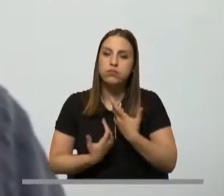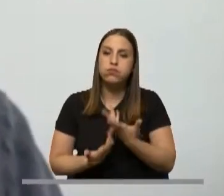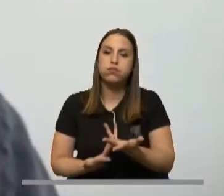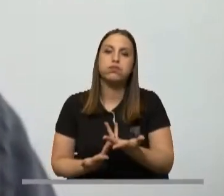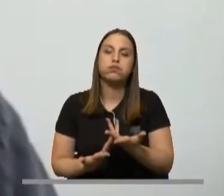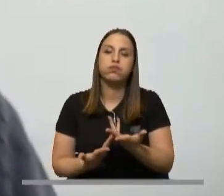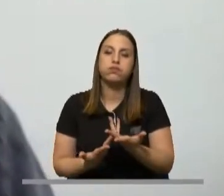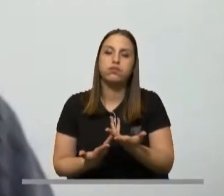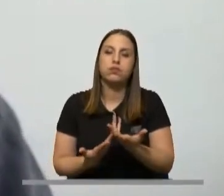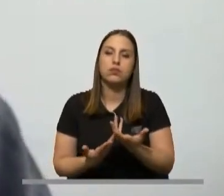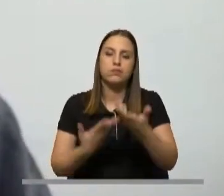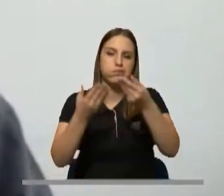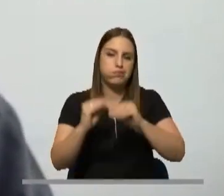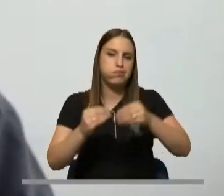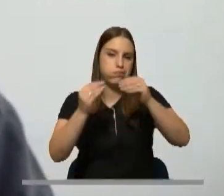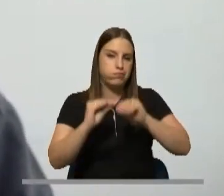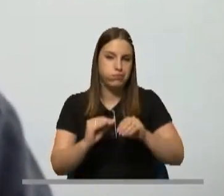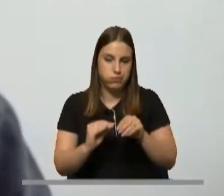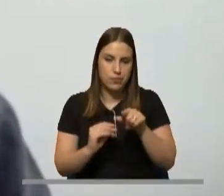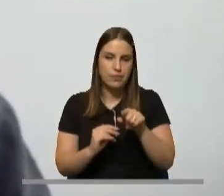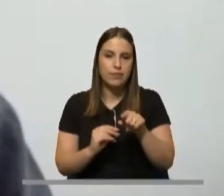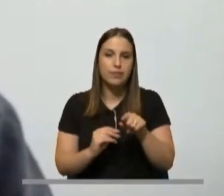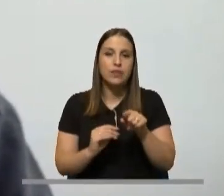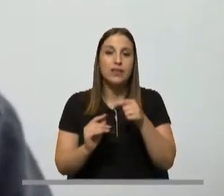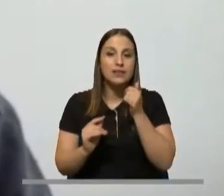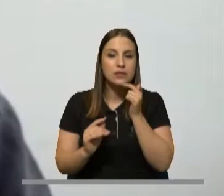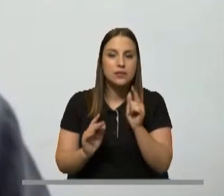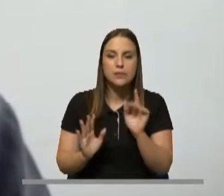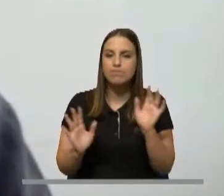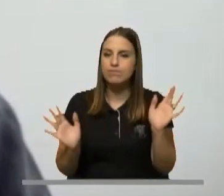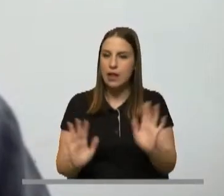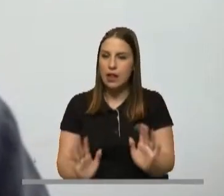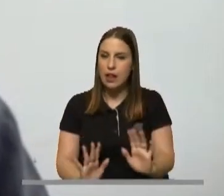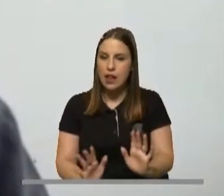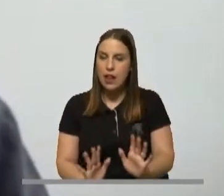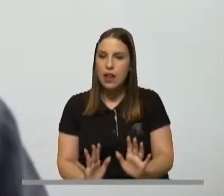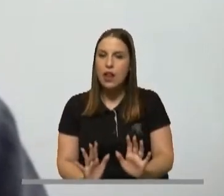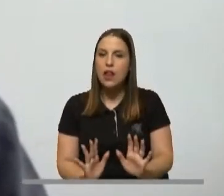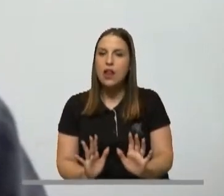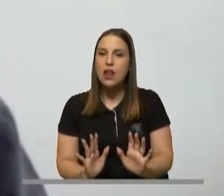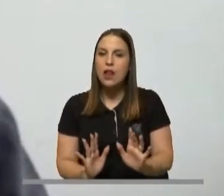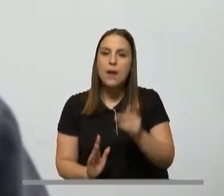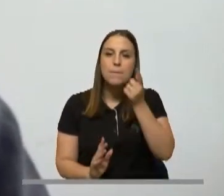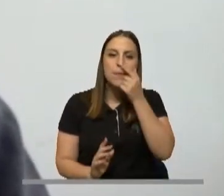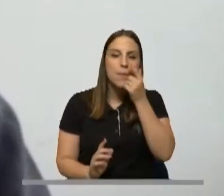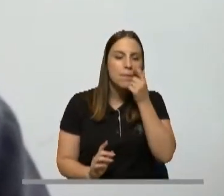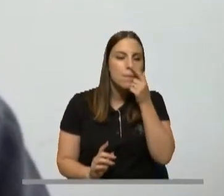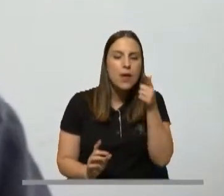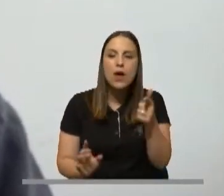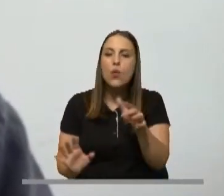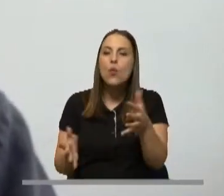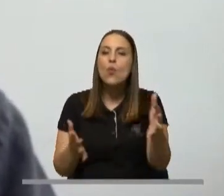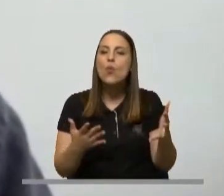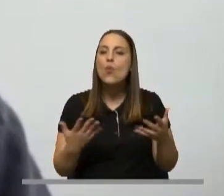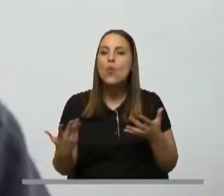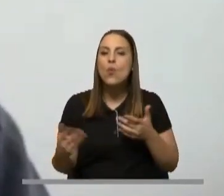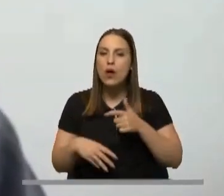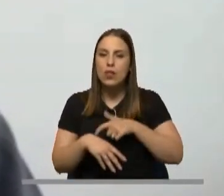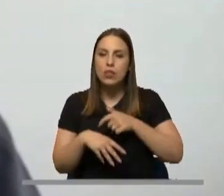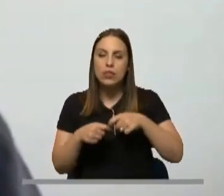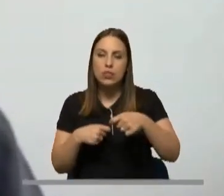consumption and do not identify what our preferences might be in the long